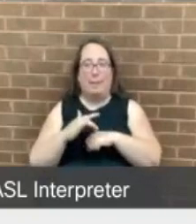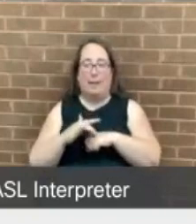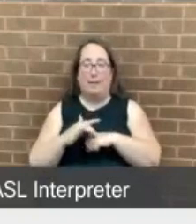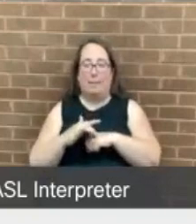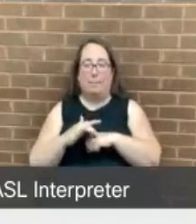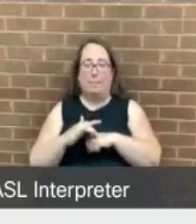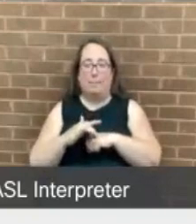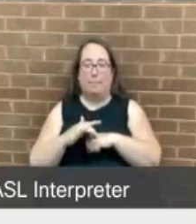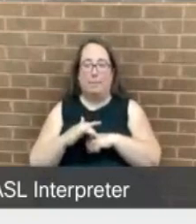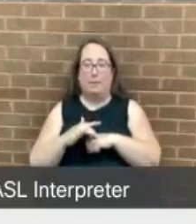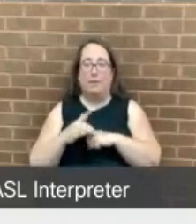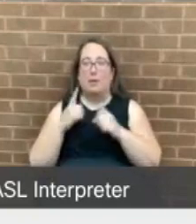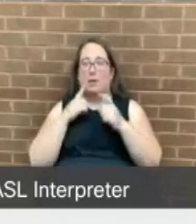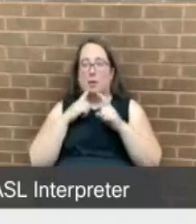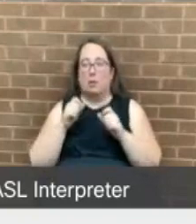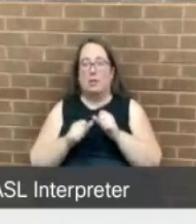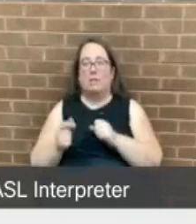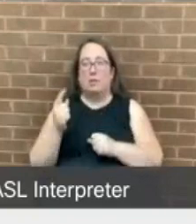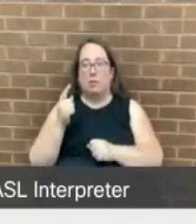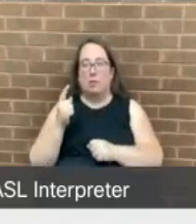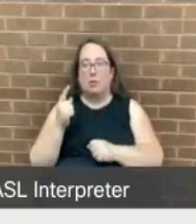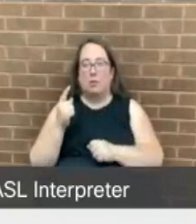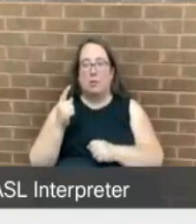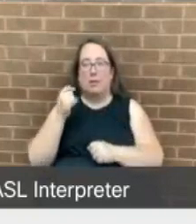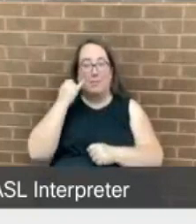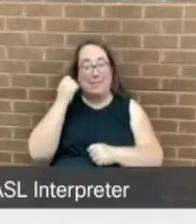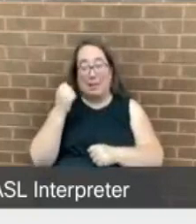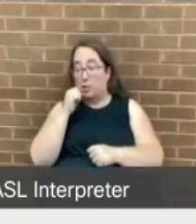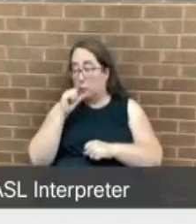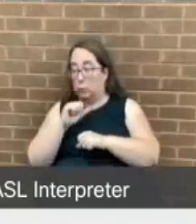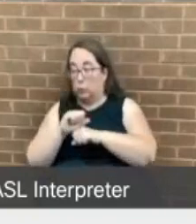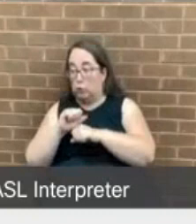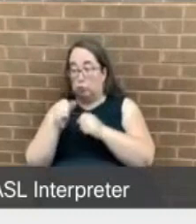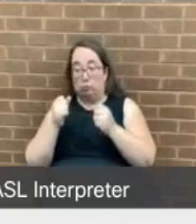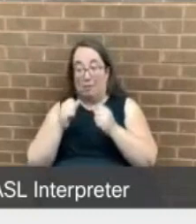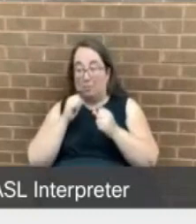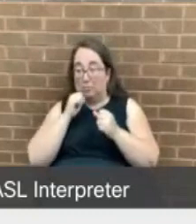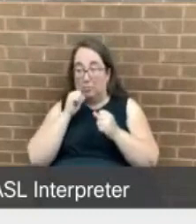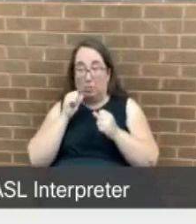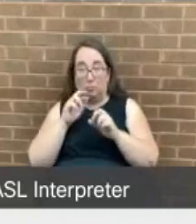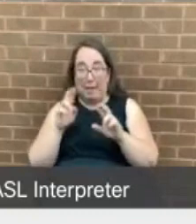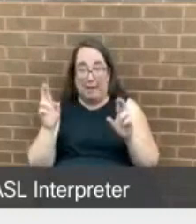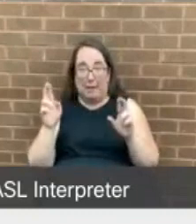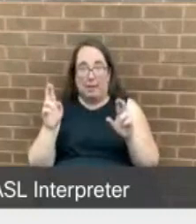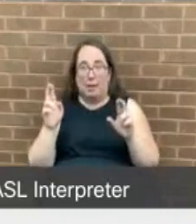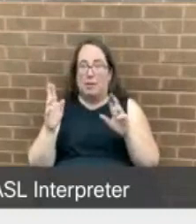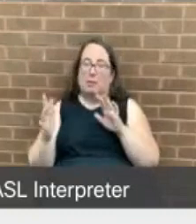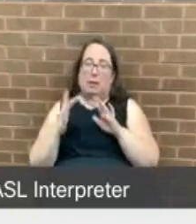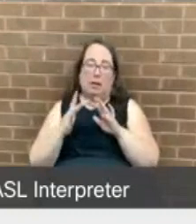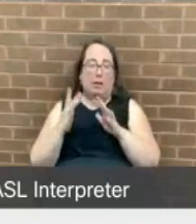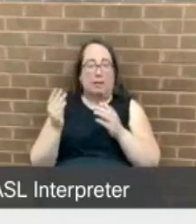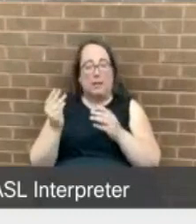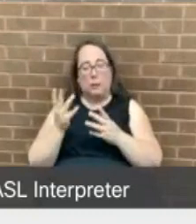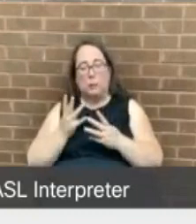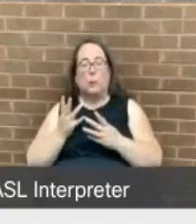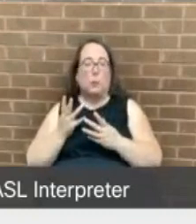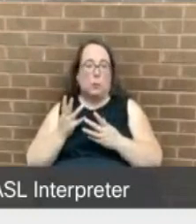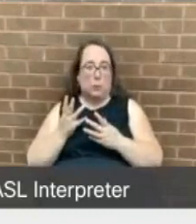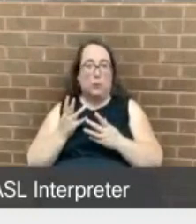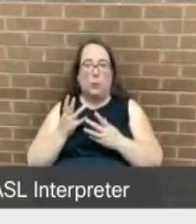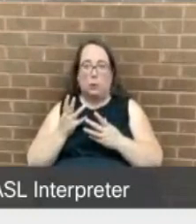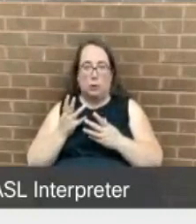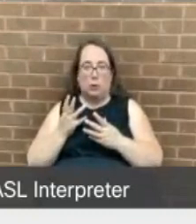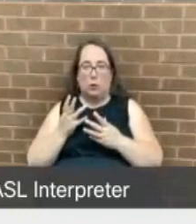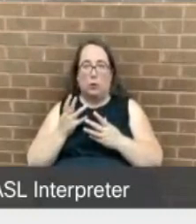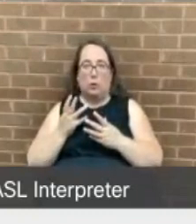told everybody, you know, if Saturday doesn't work or your drivers aren't ready yet, be in contact with us. Let us know, because we've been fitting